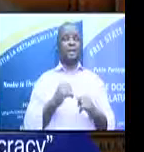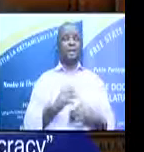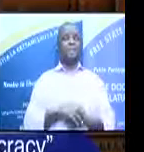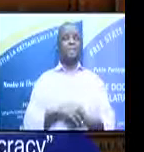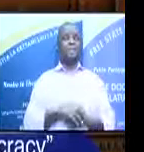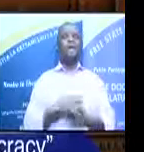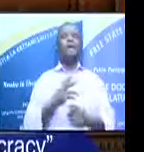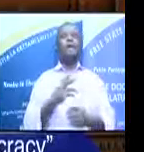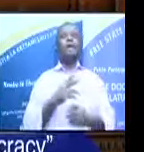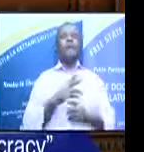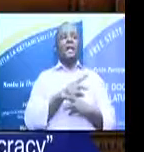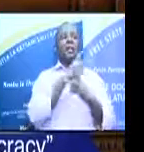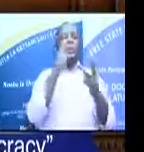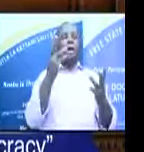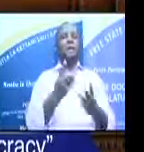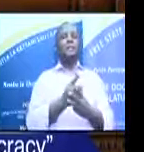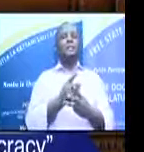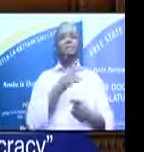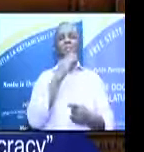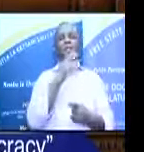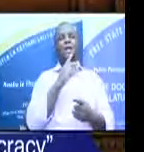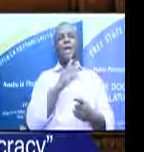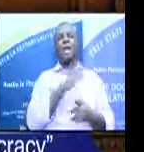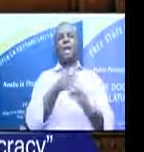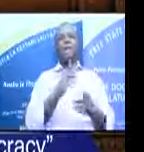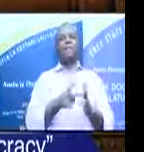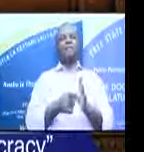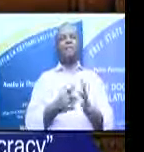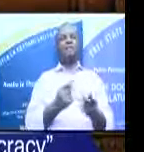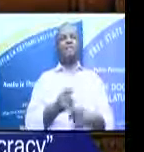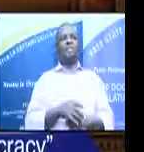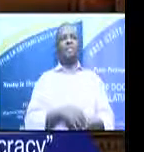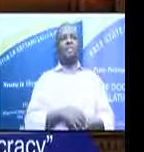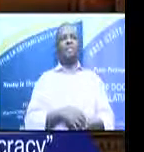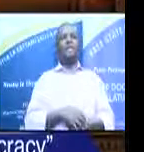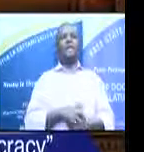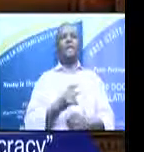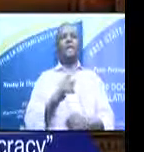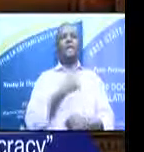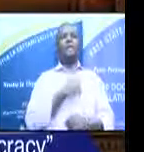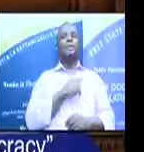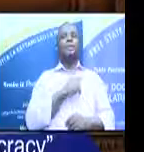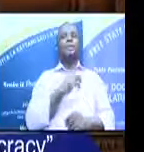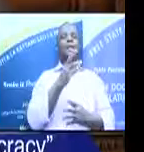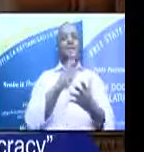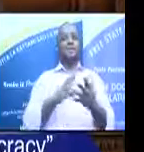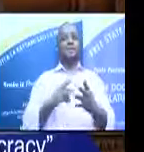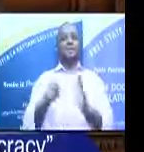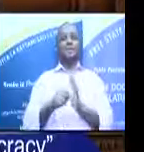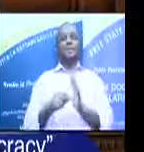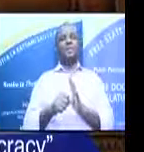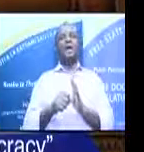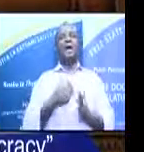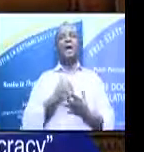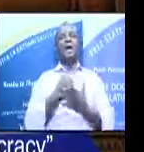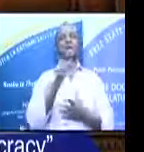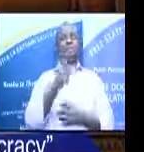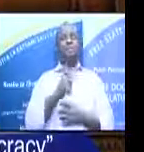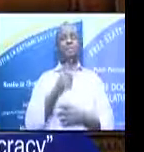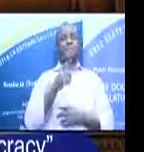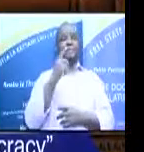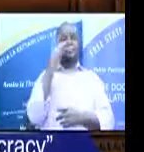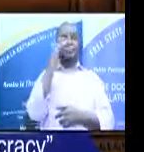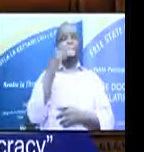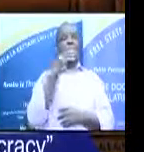the entirety of the whole world did not plan for it. And that's why history is important to help you to think as